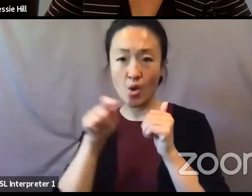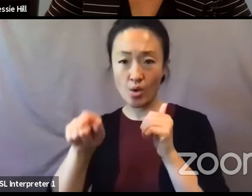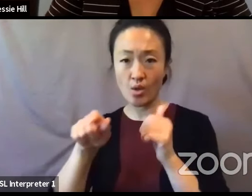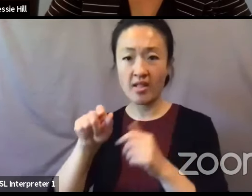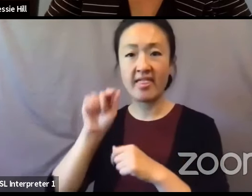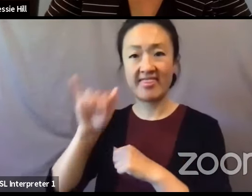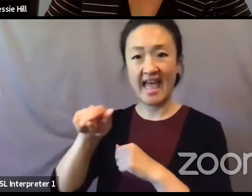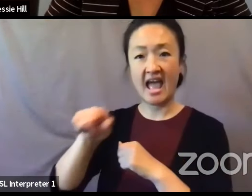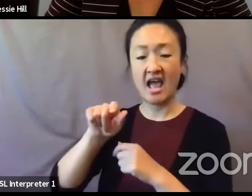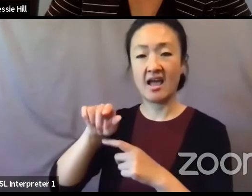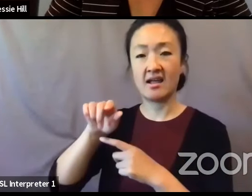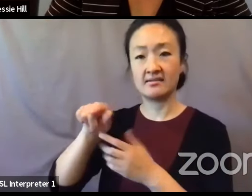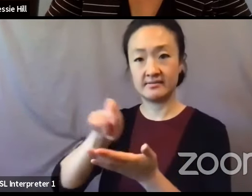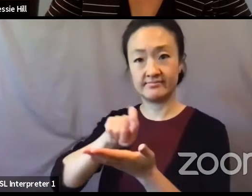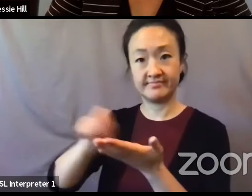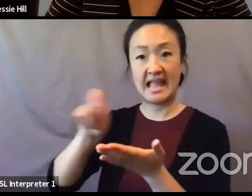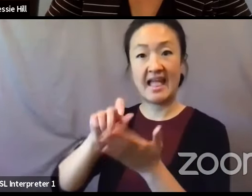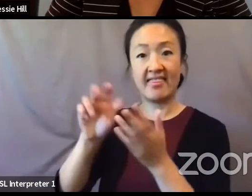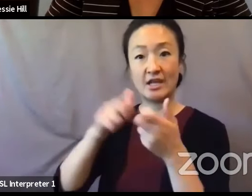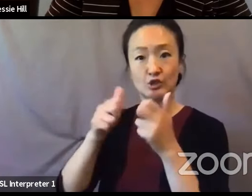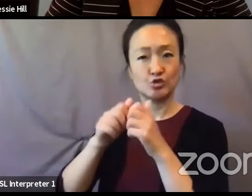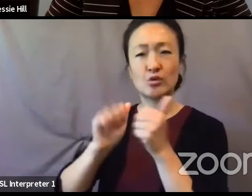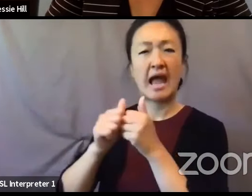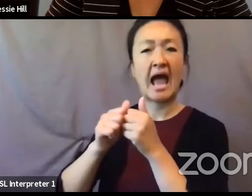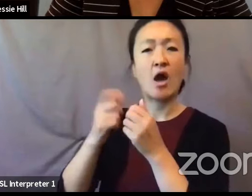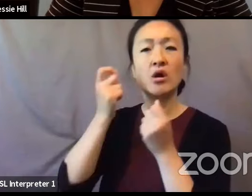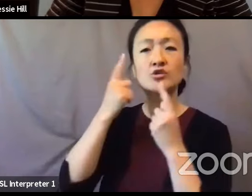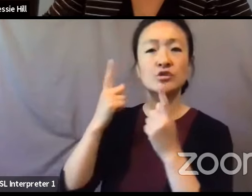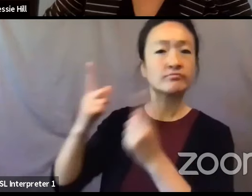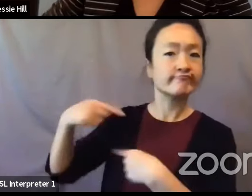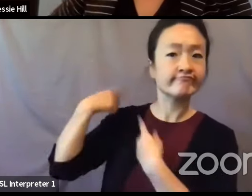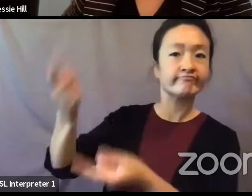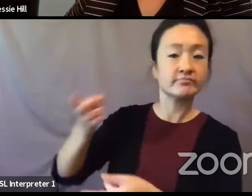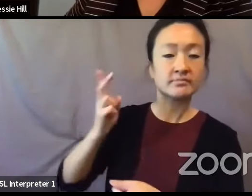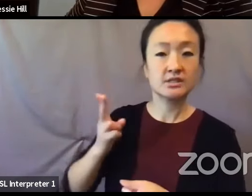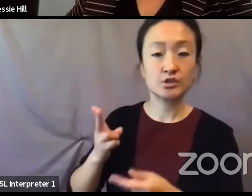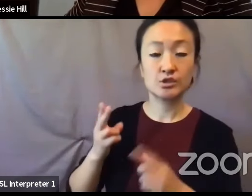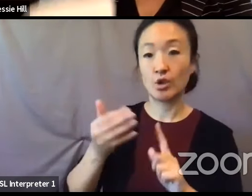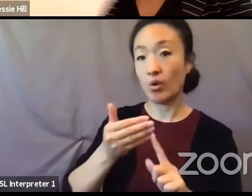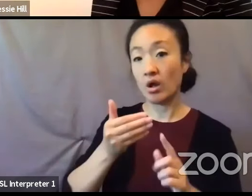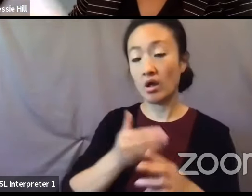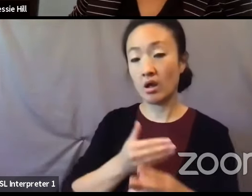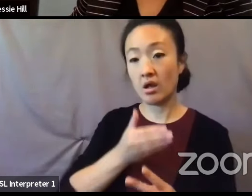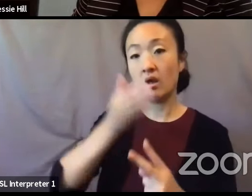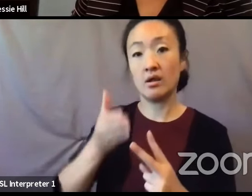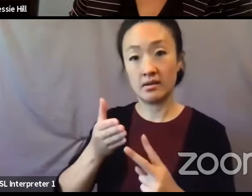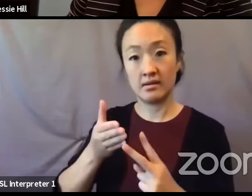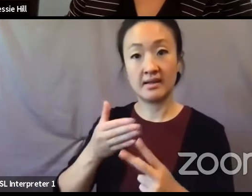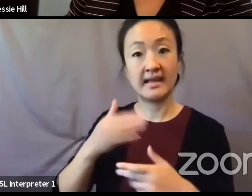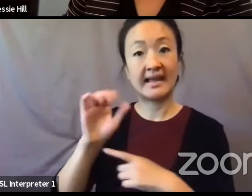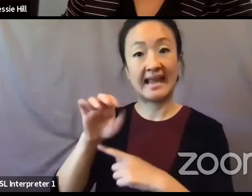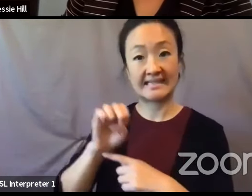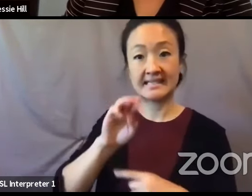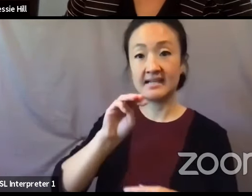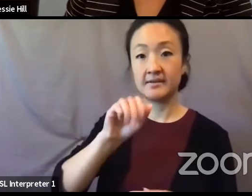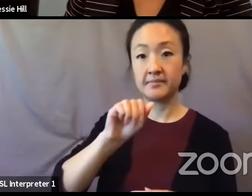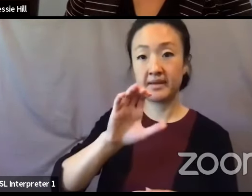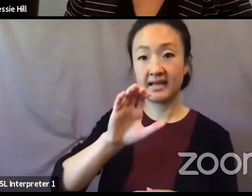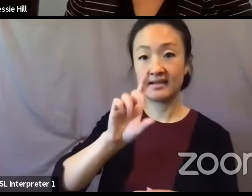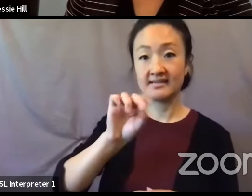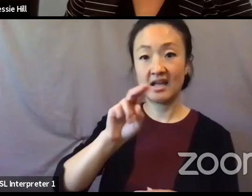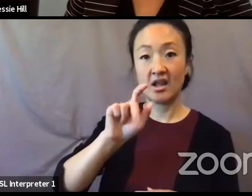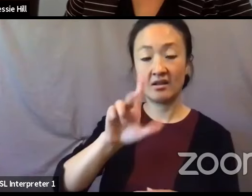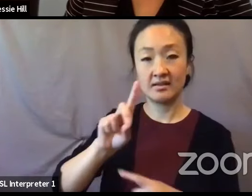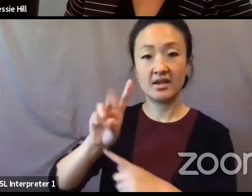been understood throughout our history. In a subsequent case, McDonald versus Chicago, the Supreme Court held